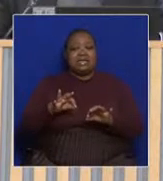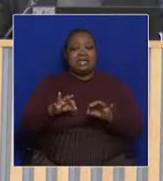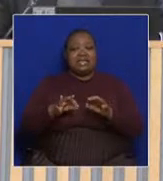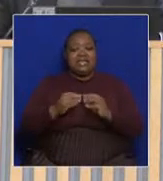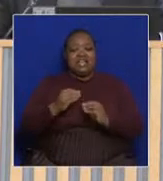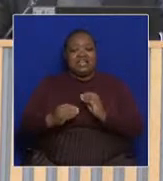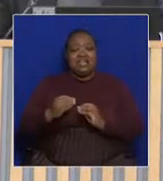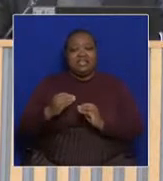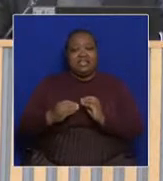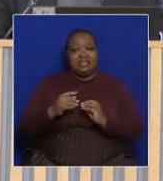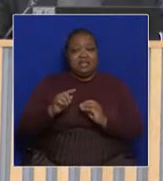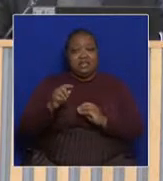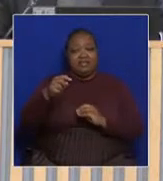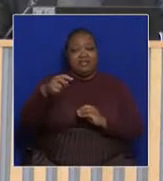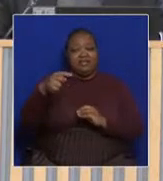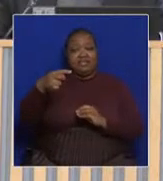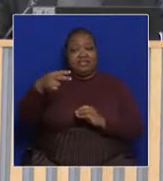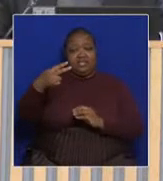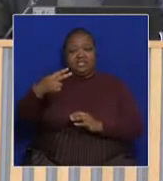you. Thank you.